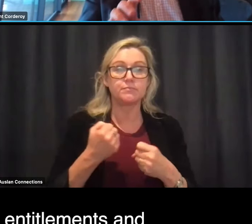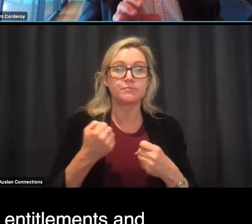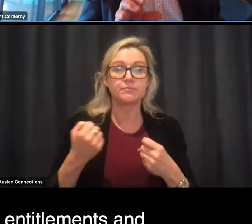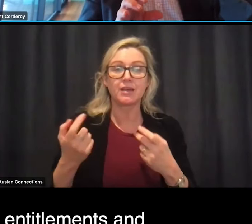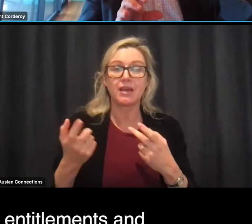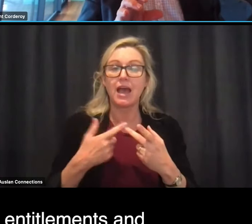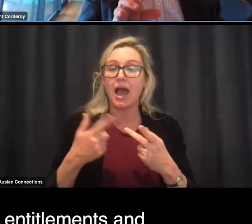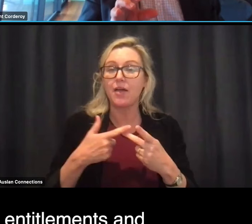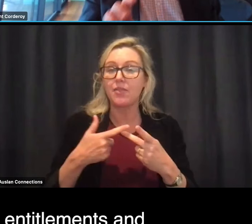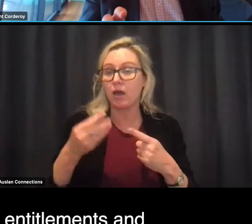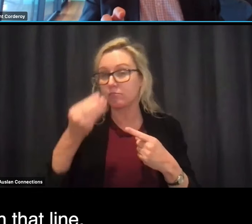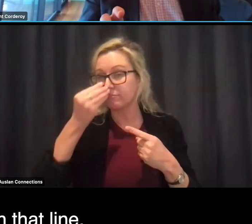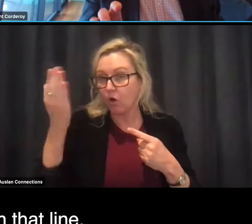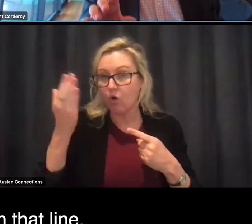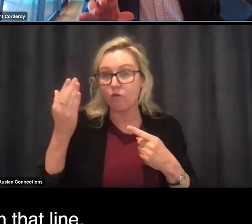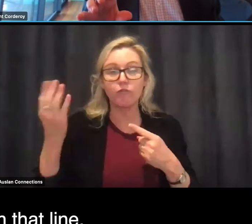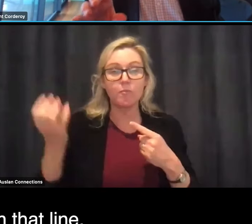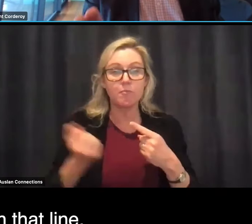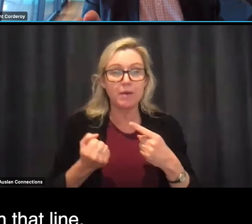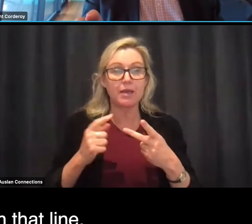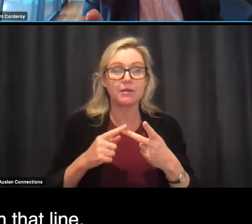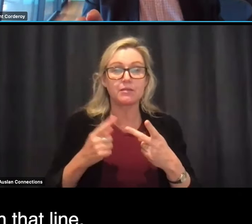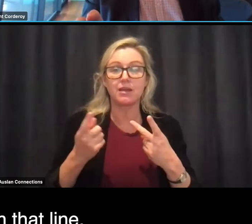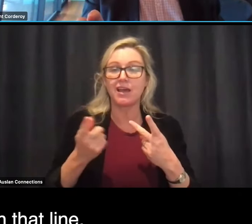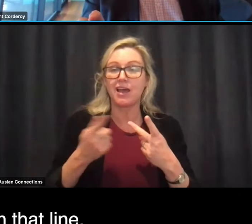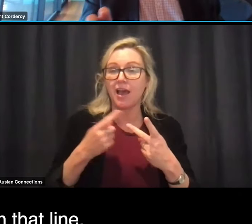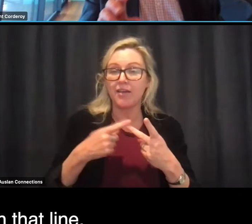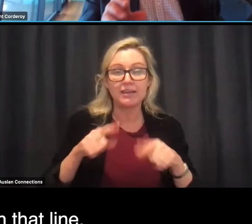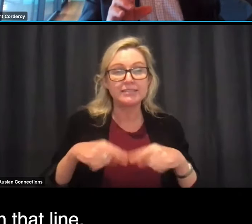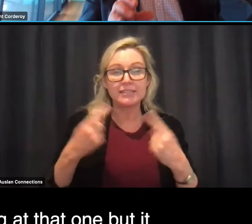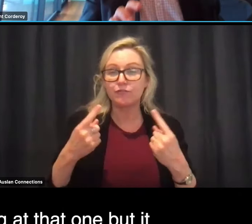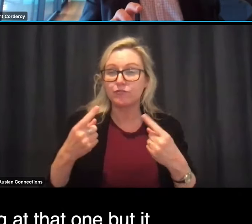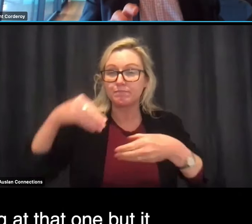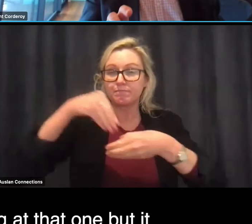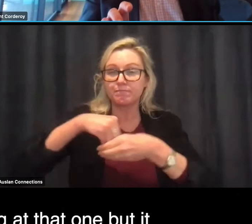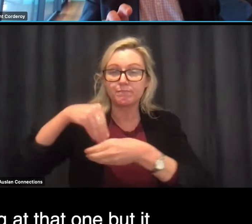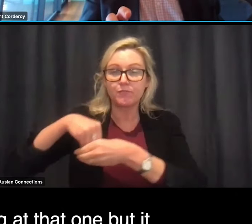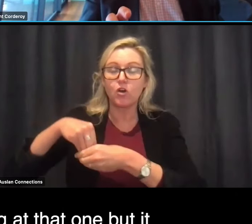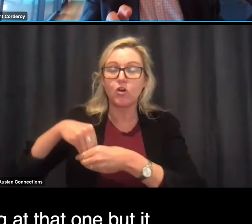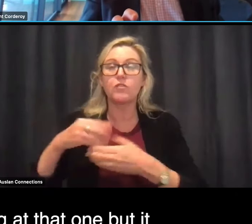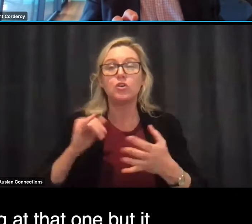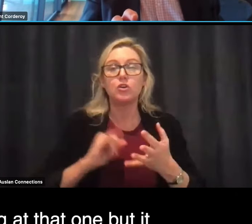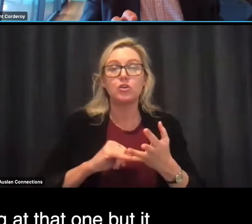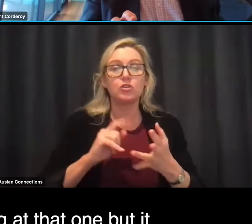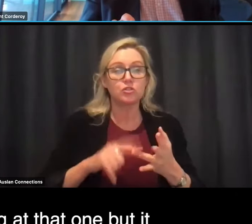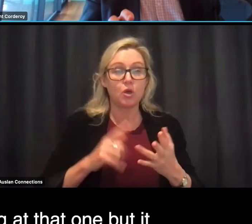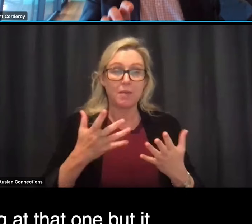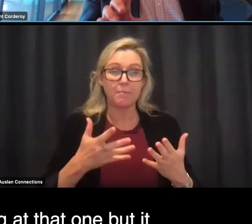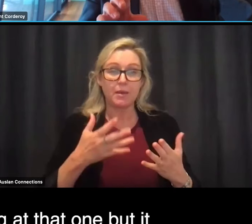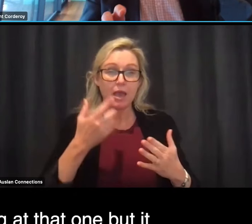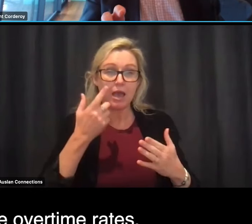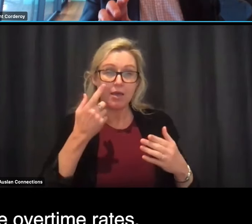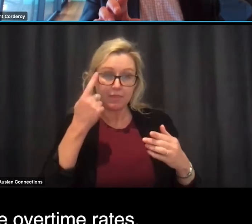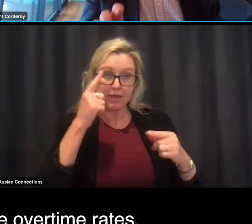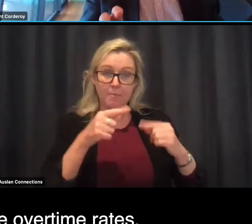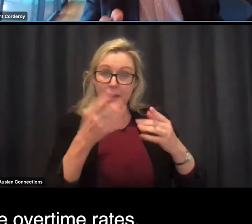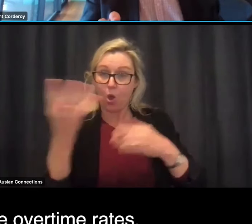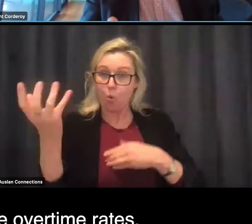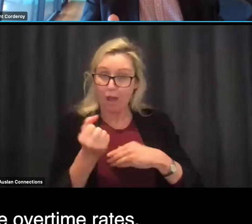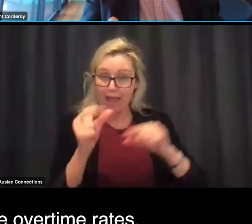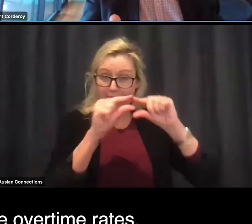other entitlements and movements that are in that line. So you might consider looking at that one, but it might